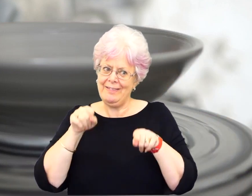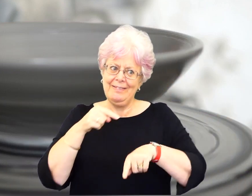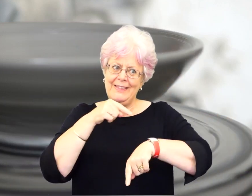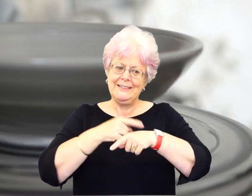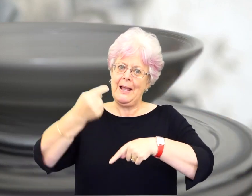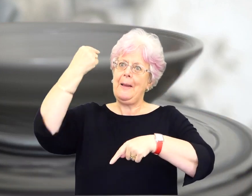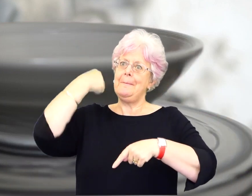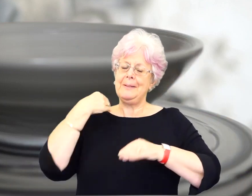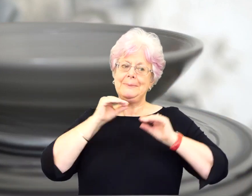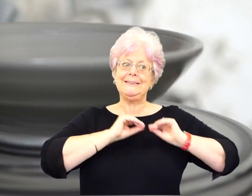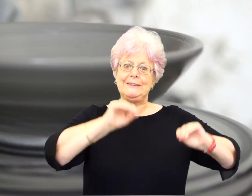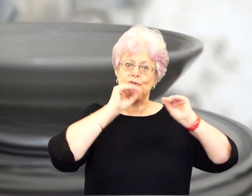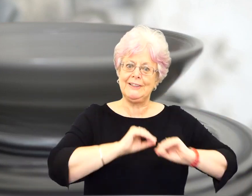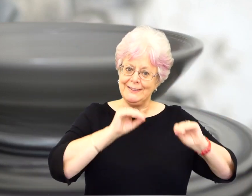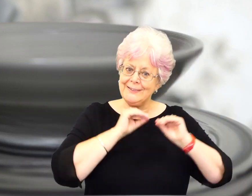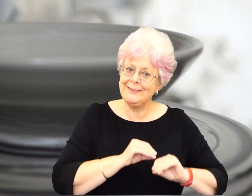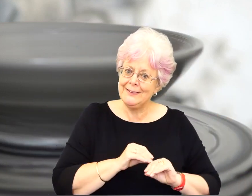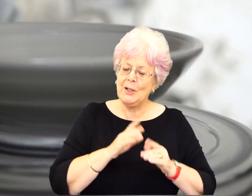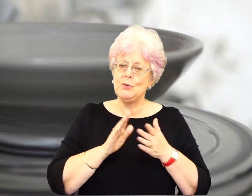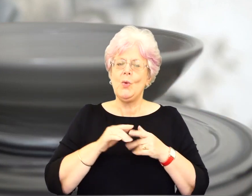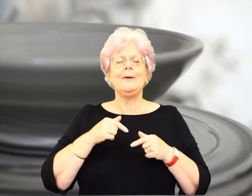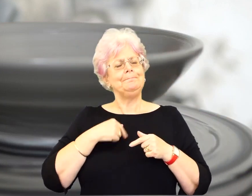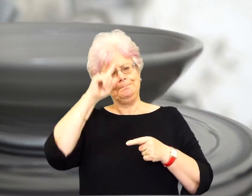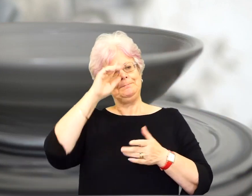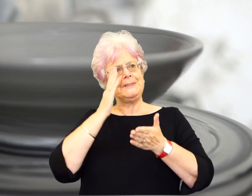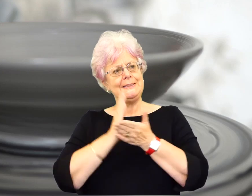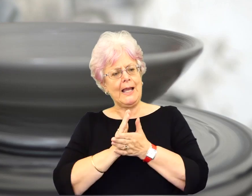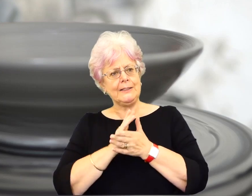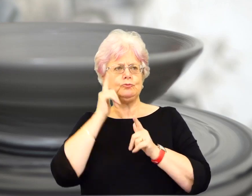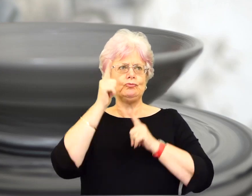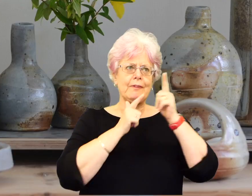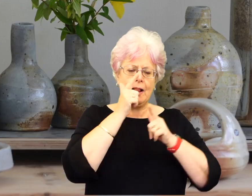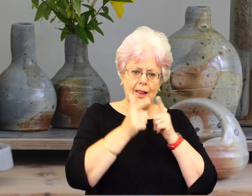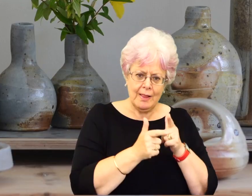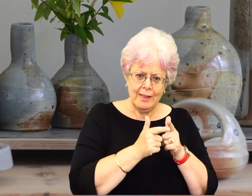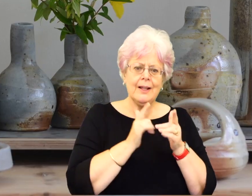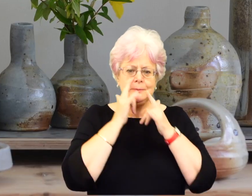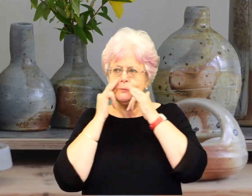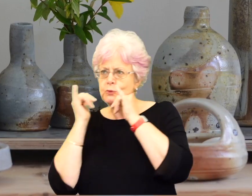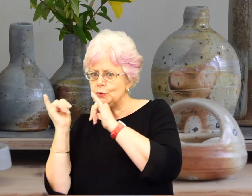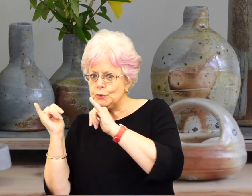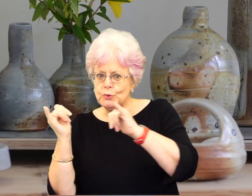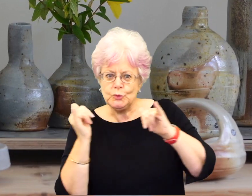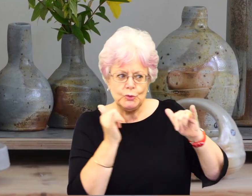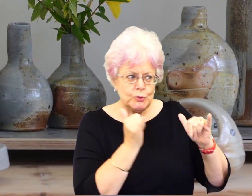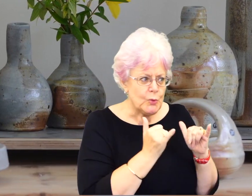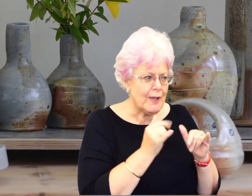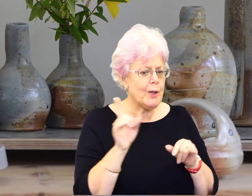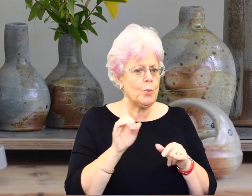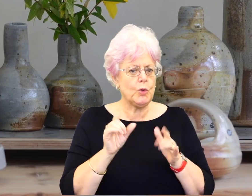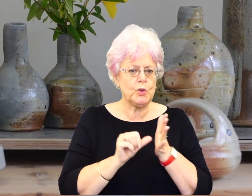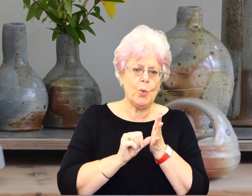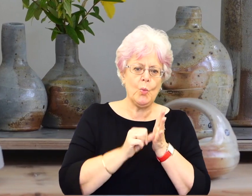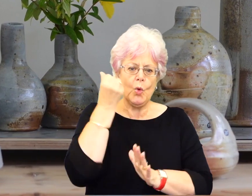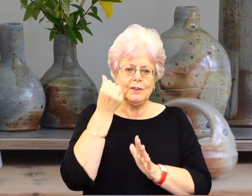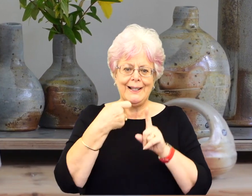bit, and I thought, well, I'll make a trip and do a survey of wood and wood salt kilns to decide